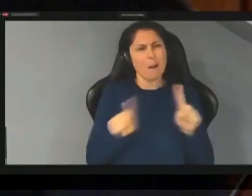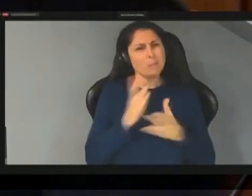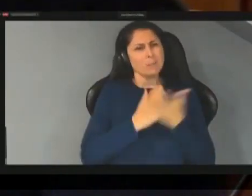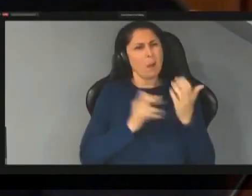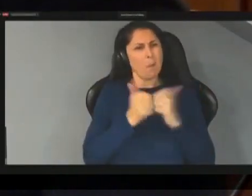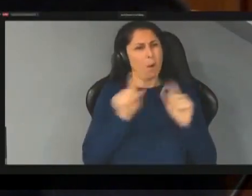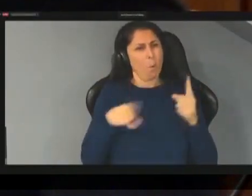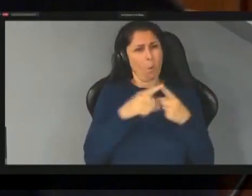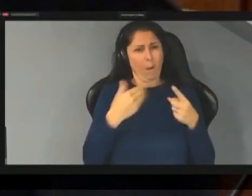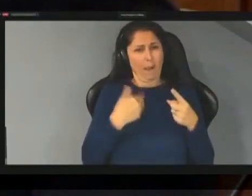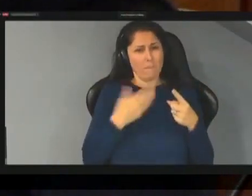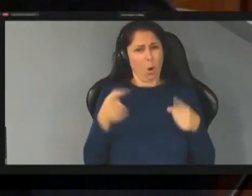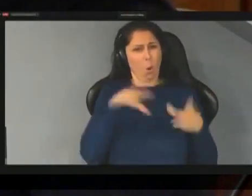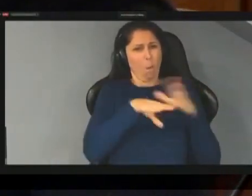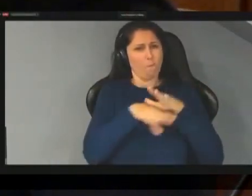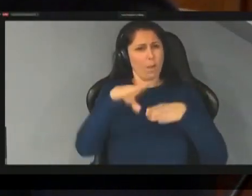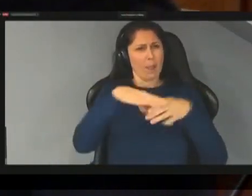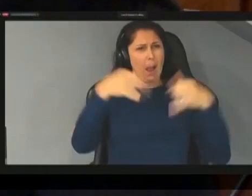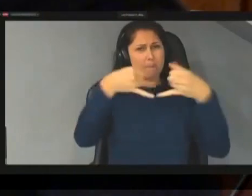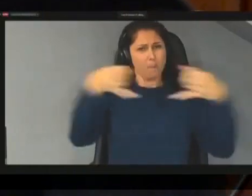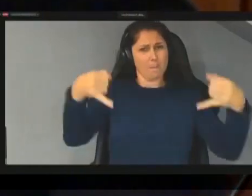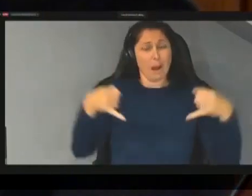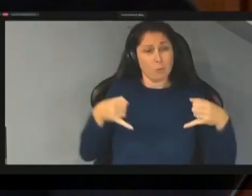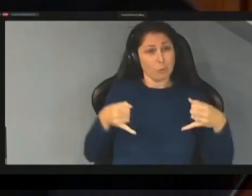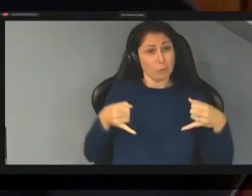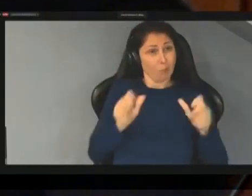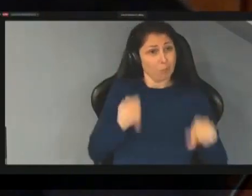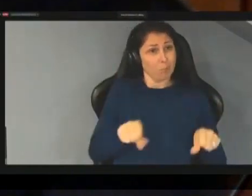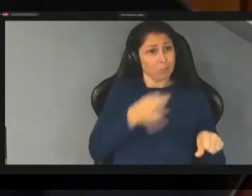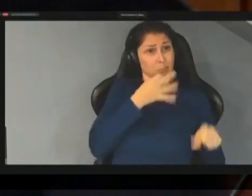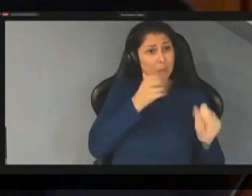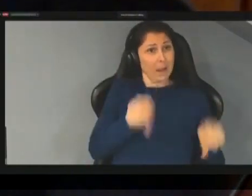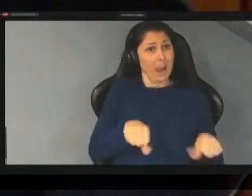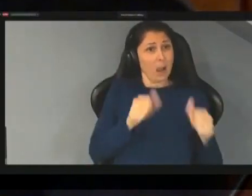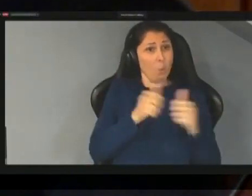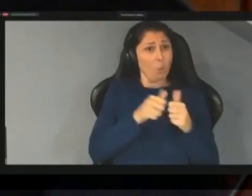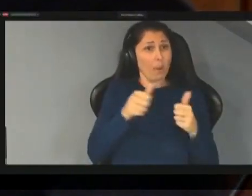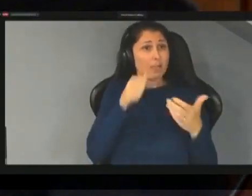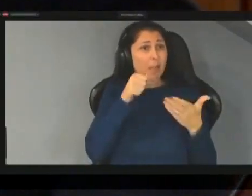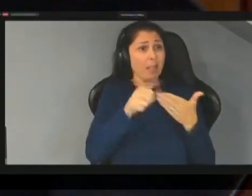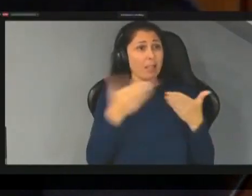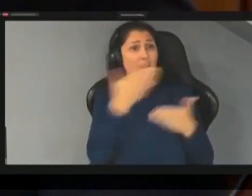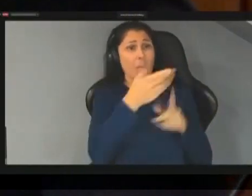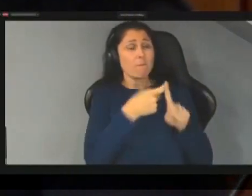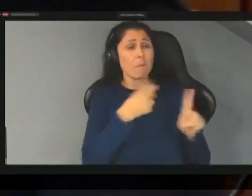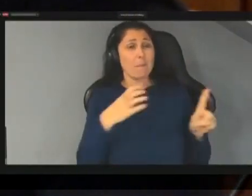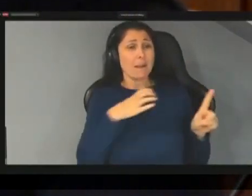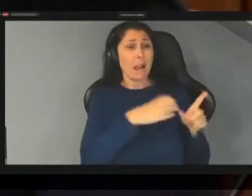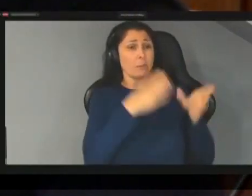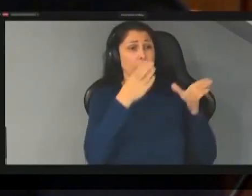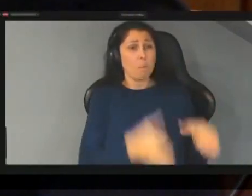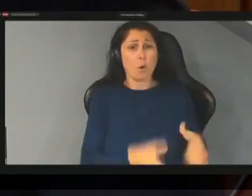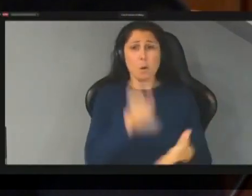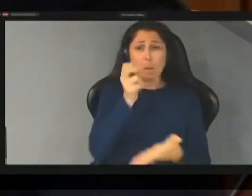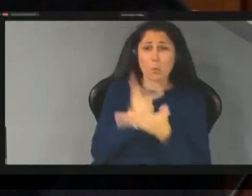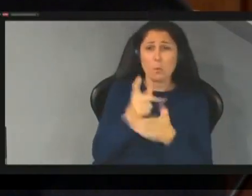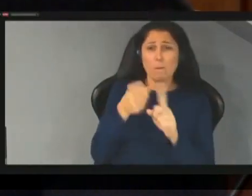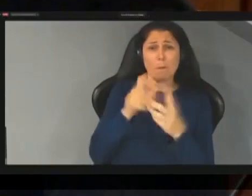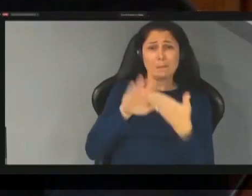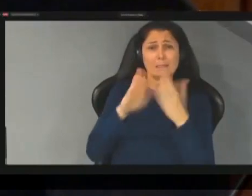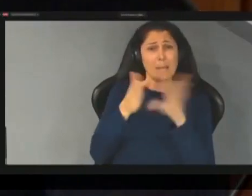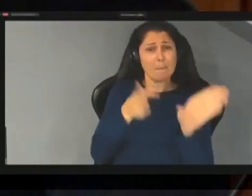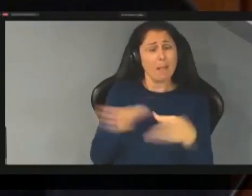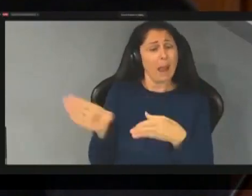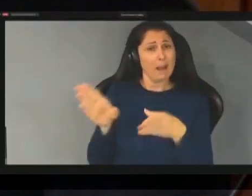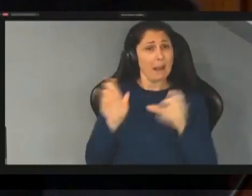overlapping boundary, which can be done with a letter from the council person and an approval from city planning,